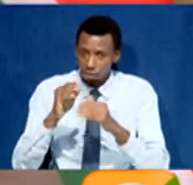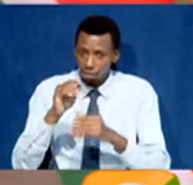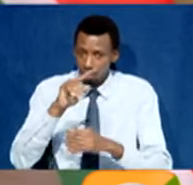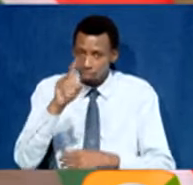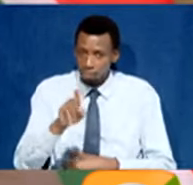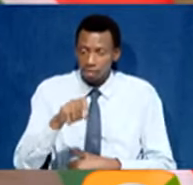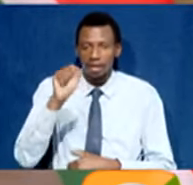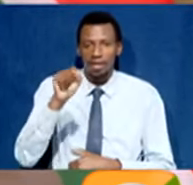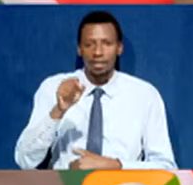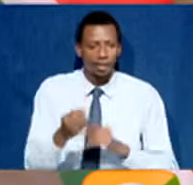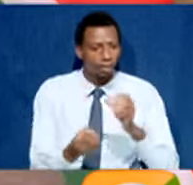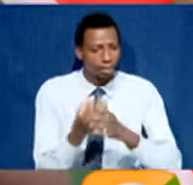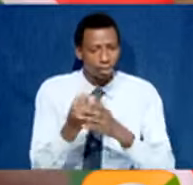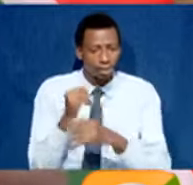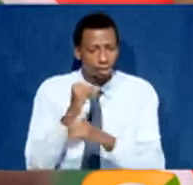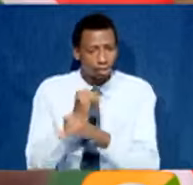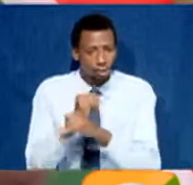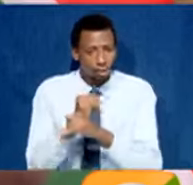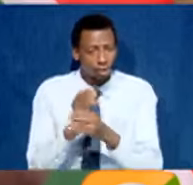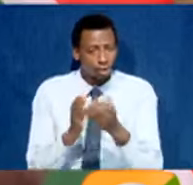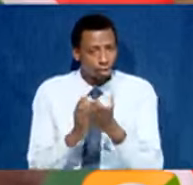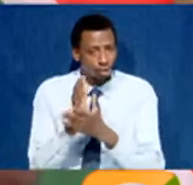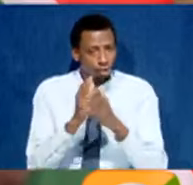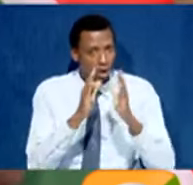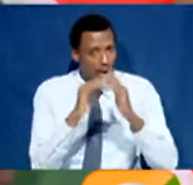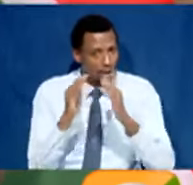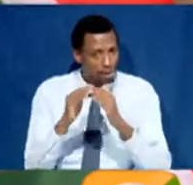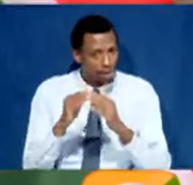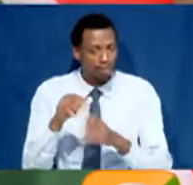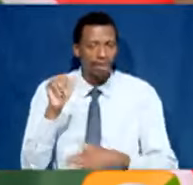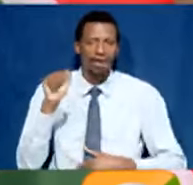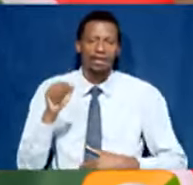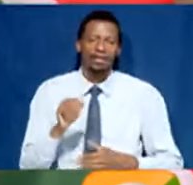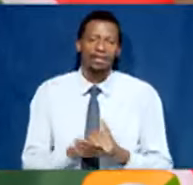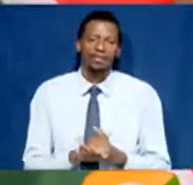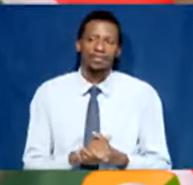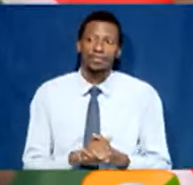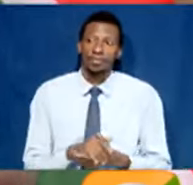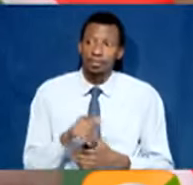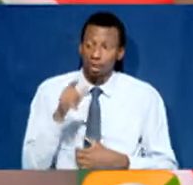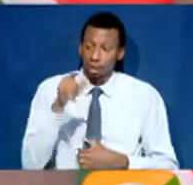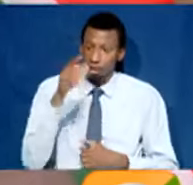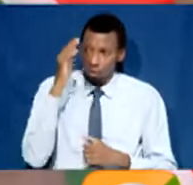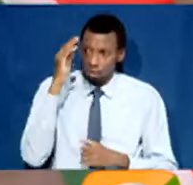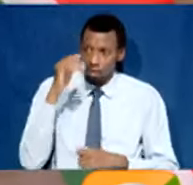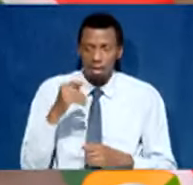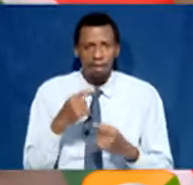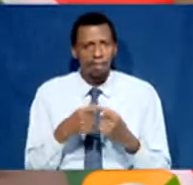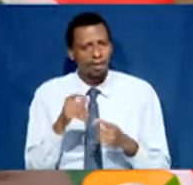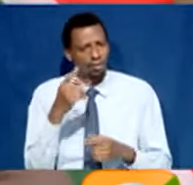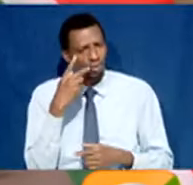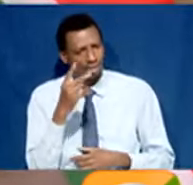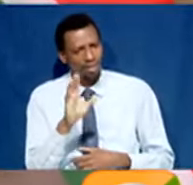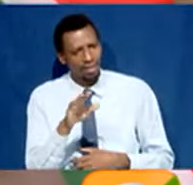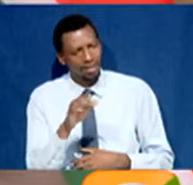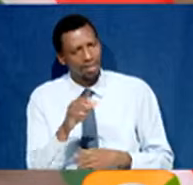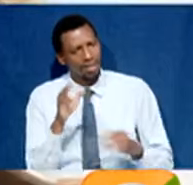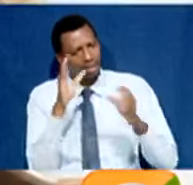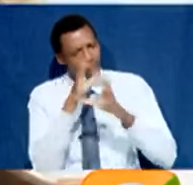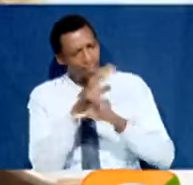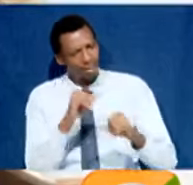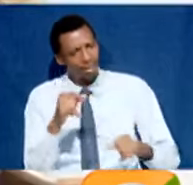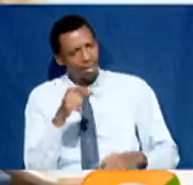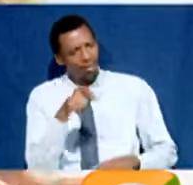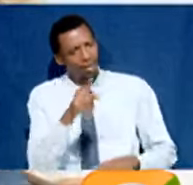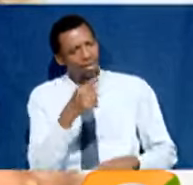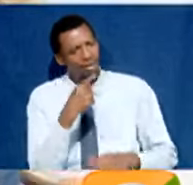using housing? Yes. That you did, and you that are is, doing. And you but see, Mr. President, sorry for this, but Mr. President, you are saying